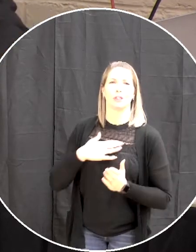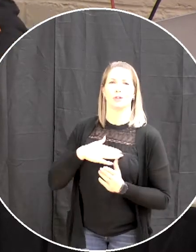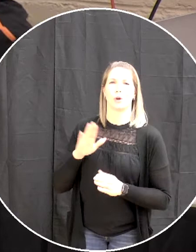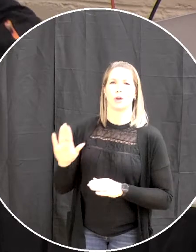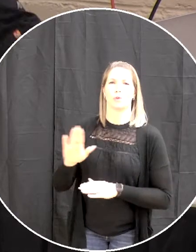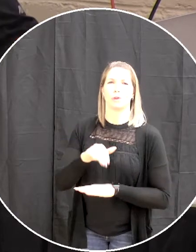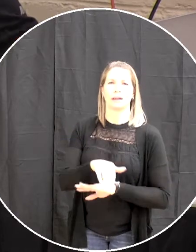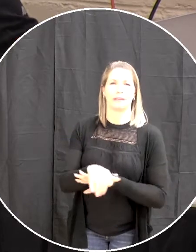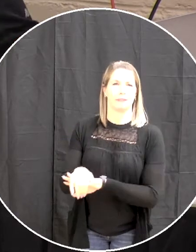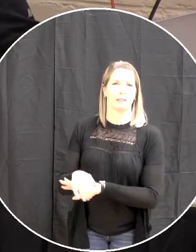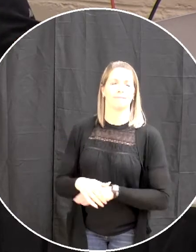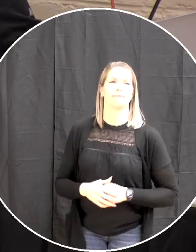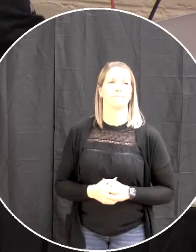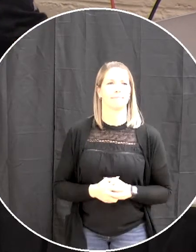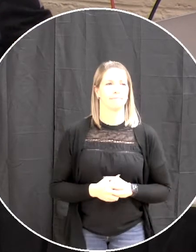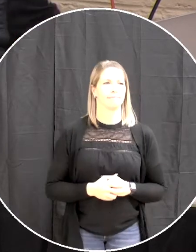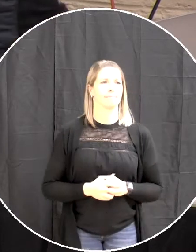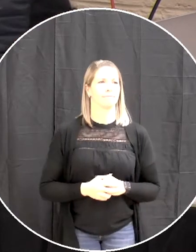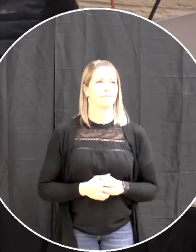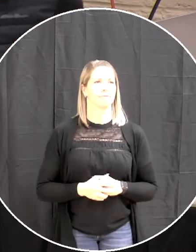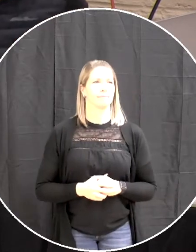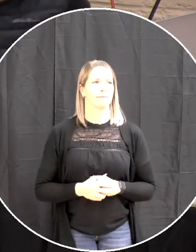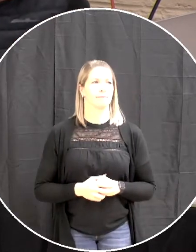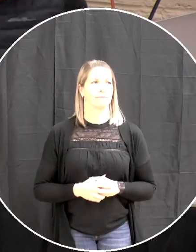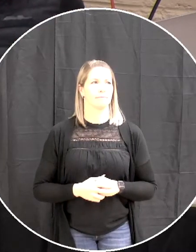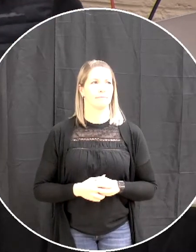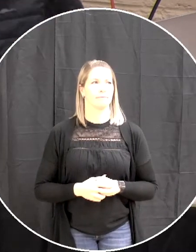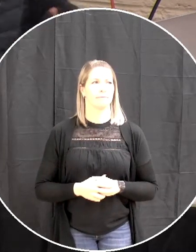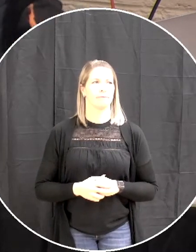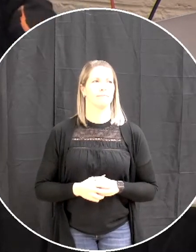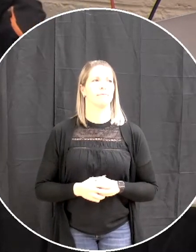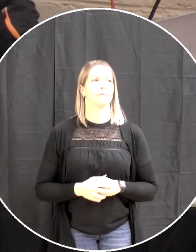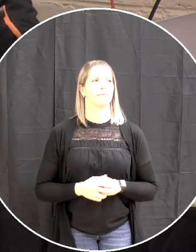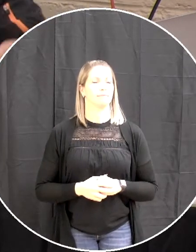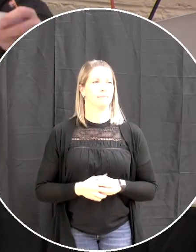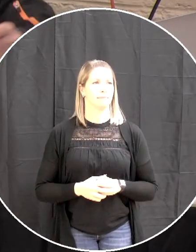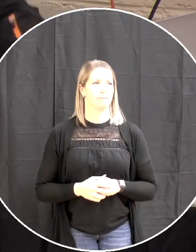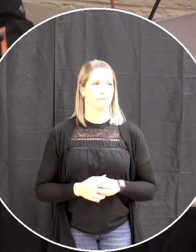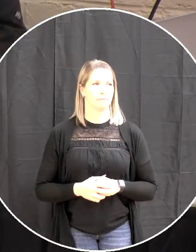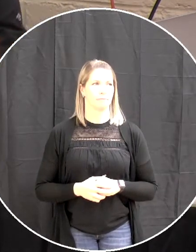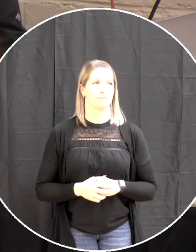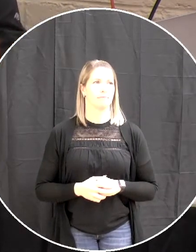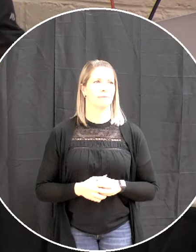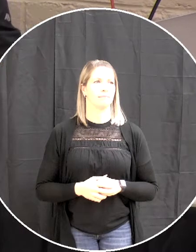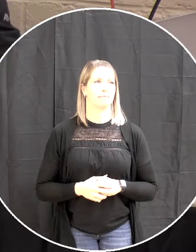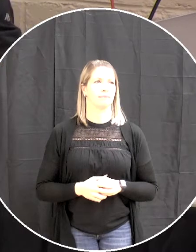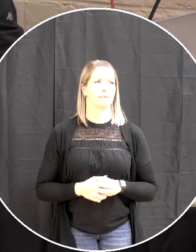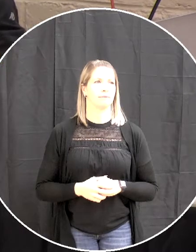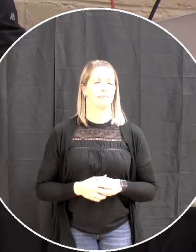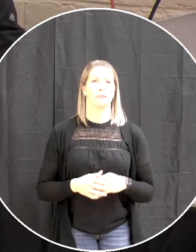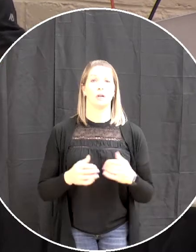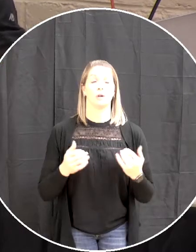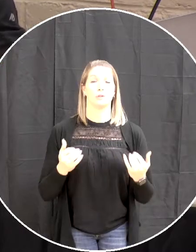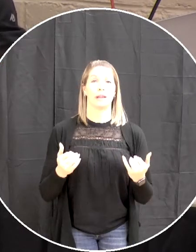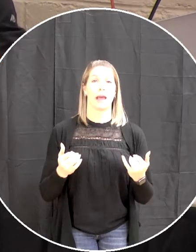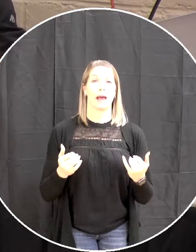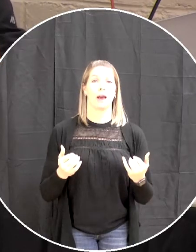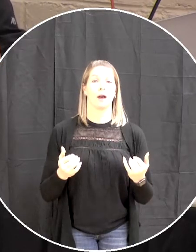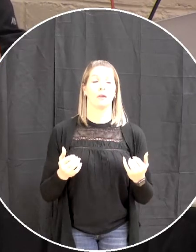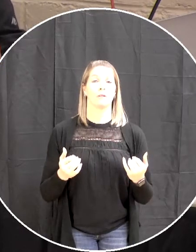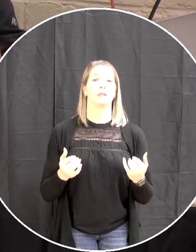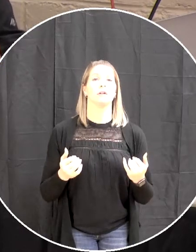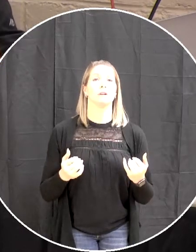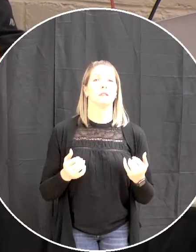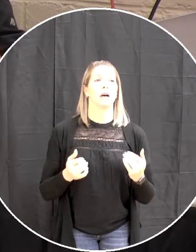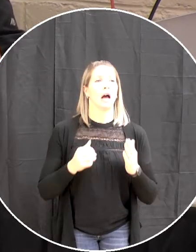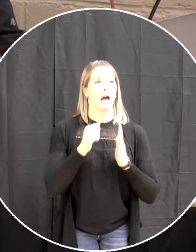you. Thanks now. Take care. All right, so now we return to our regular order of business, and the